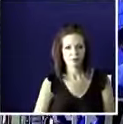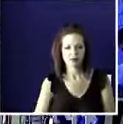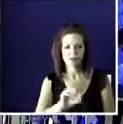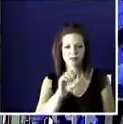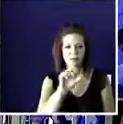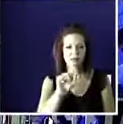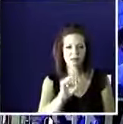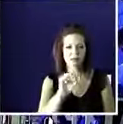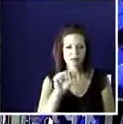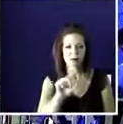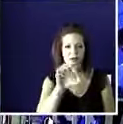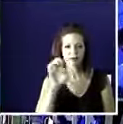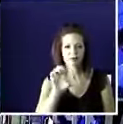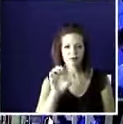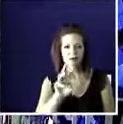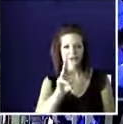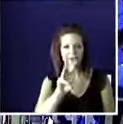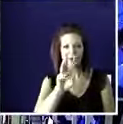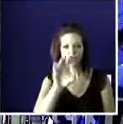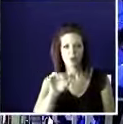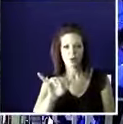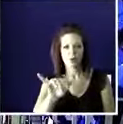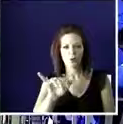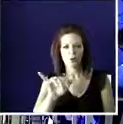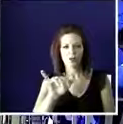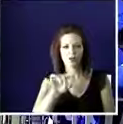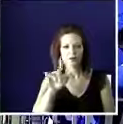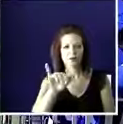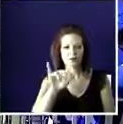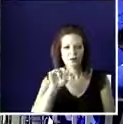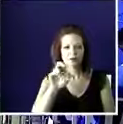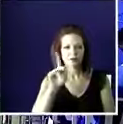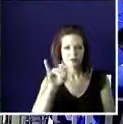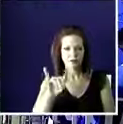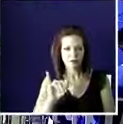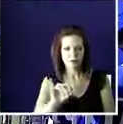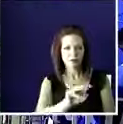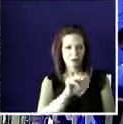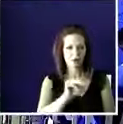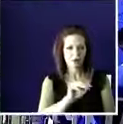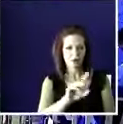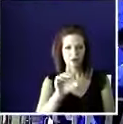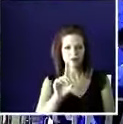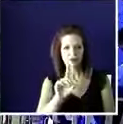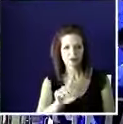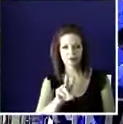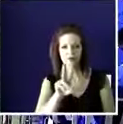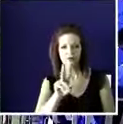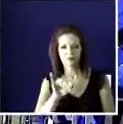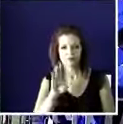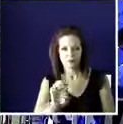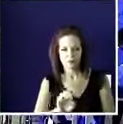Sarah Elizabeth Lazinski. Miller Daniel Vi.